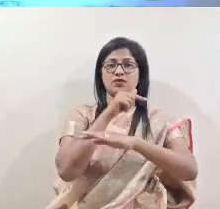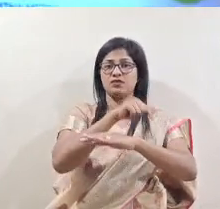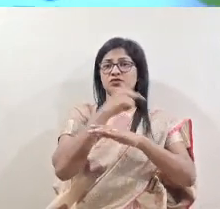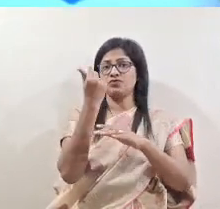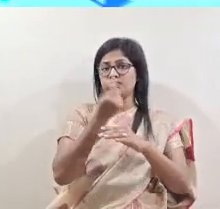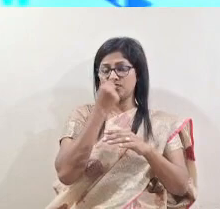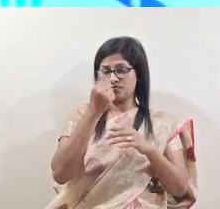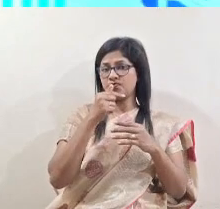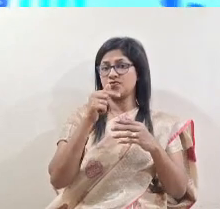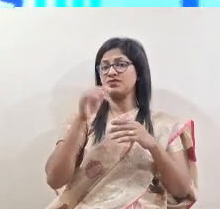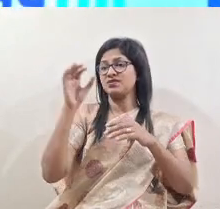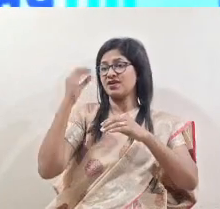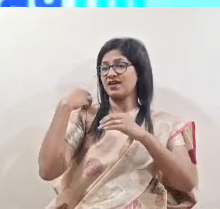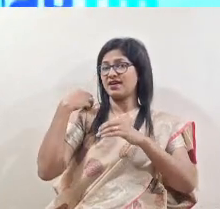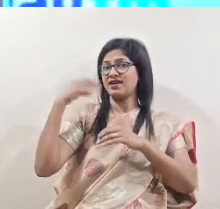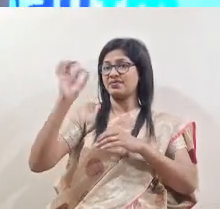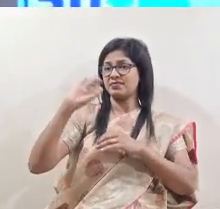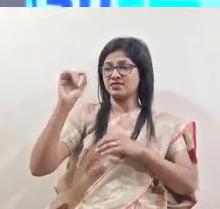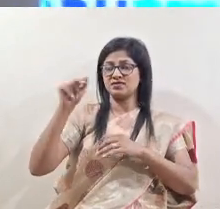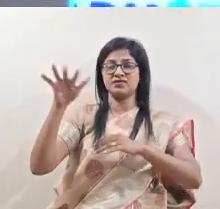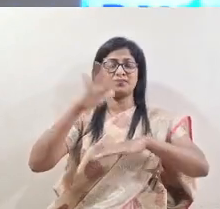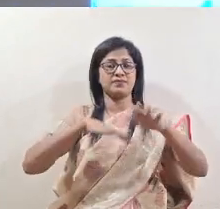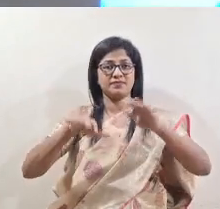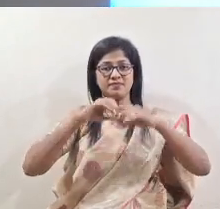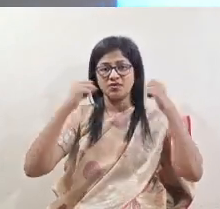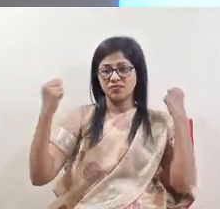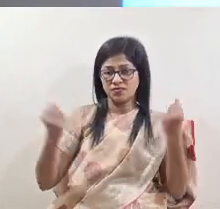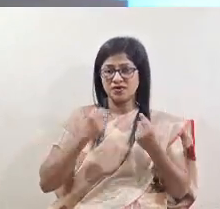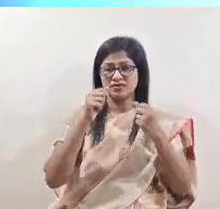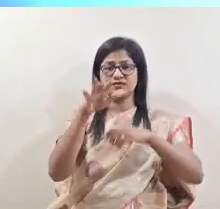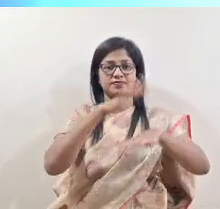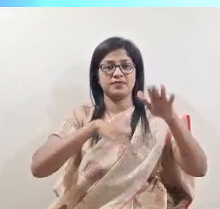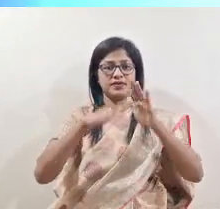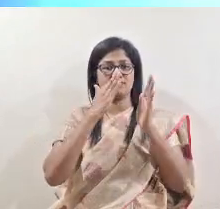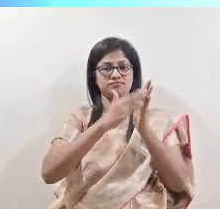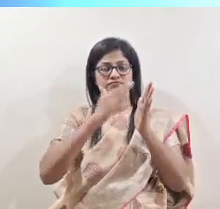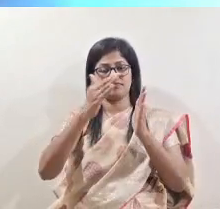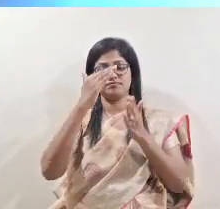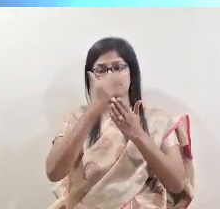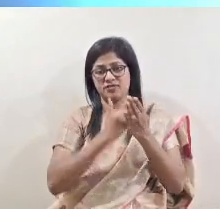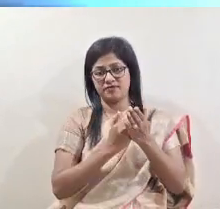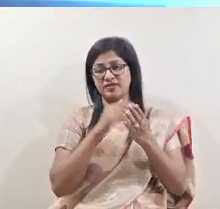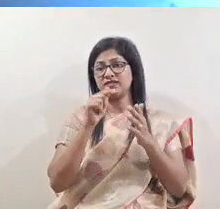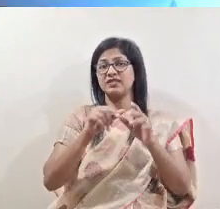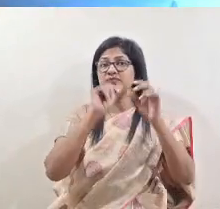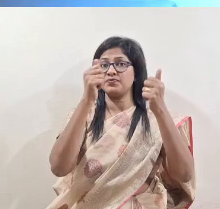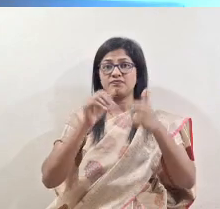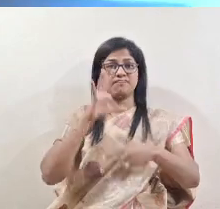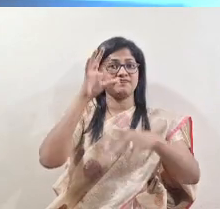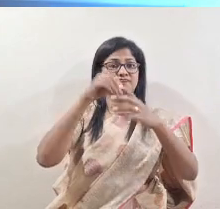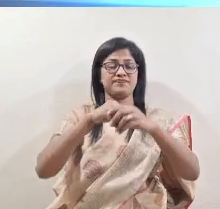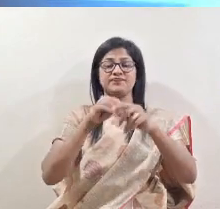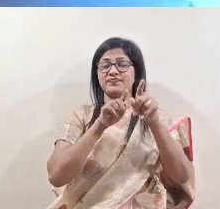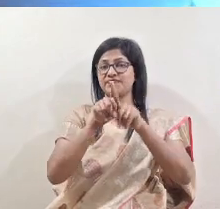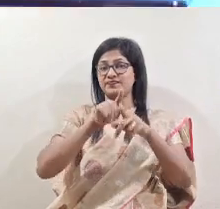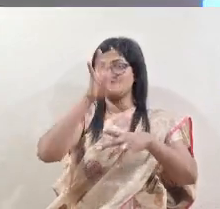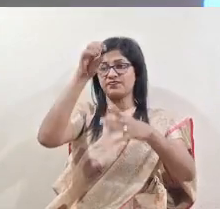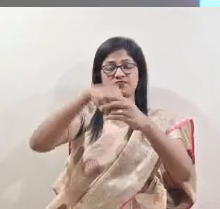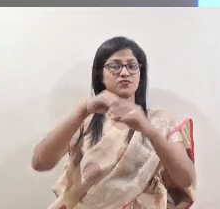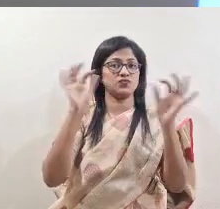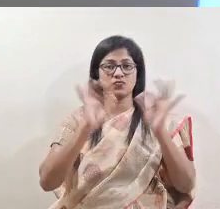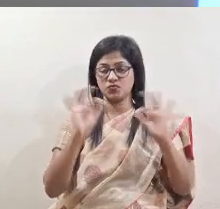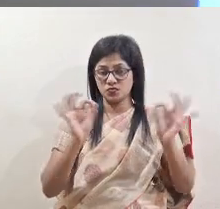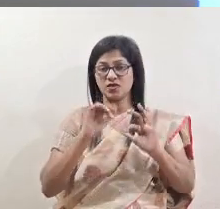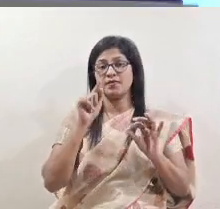the administration makes efforts to plan out the event. And it's possible that this model is right now is not integrated into a